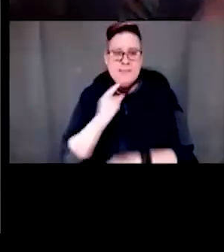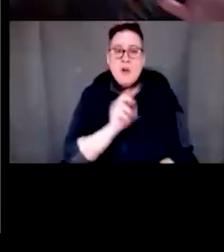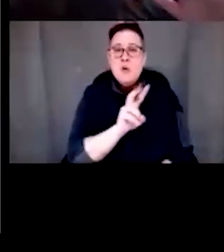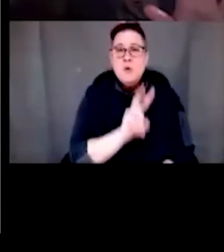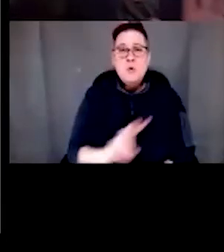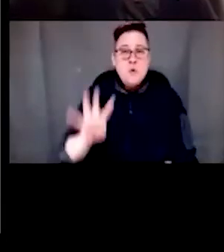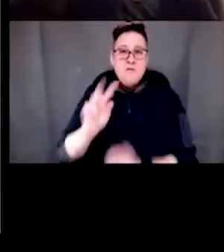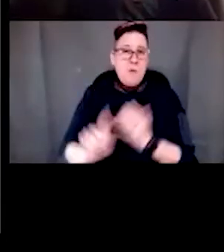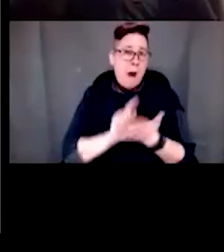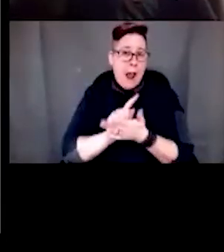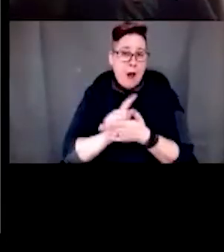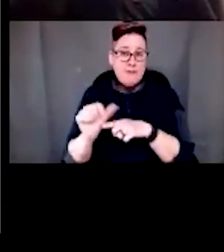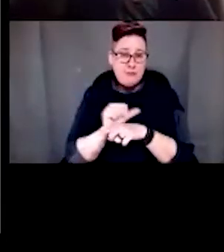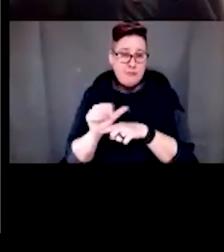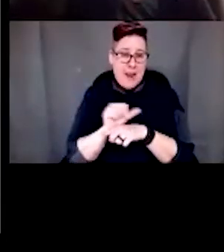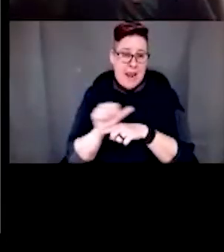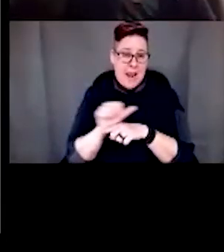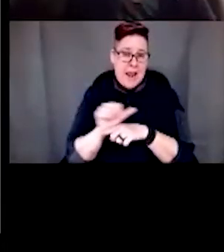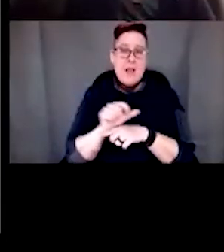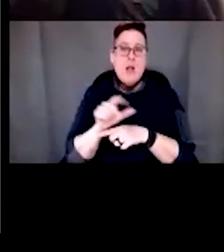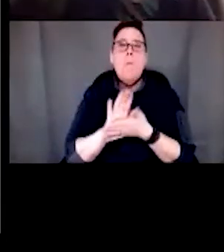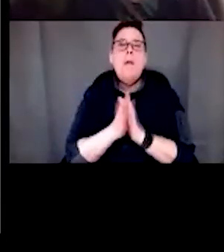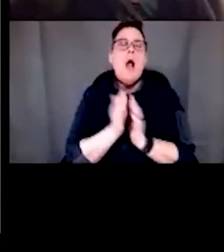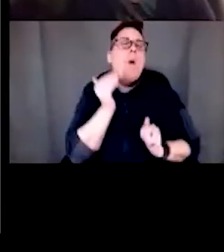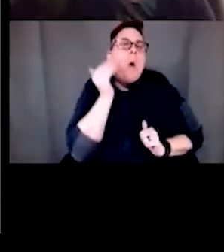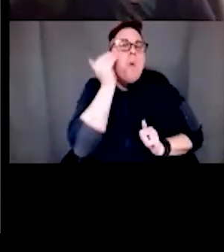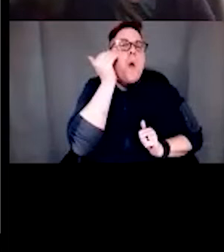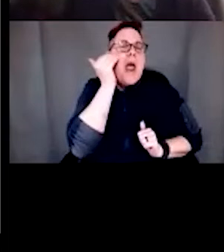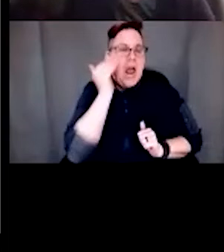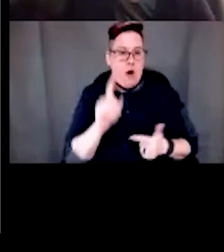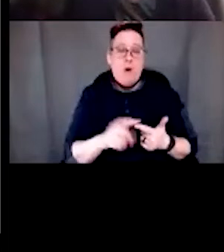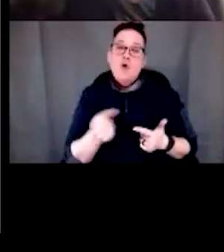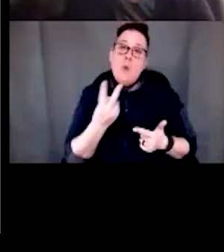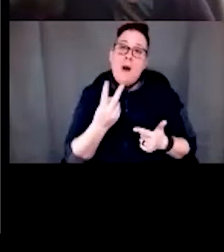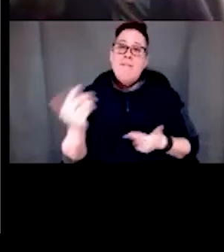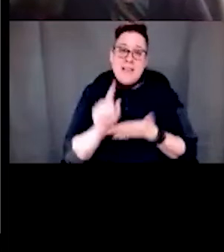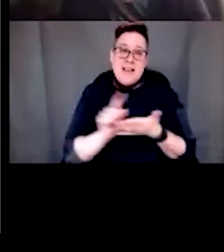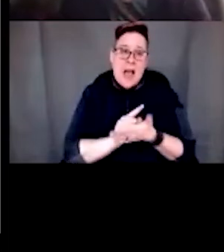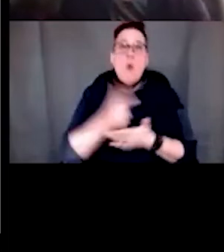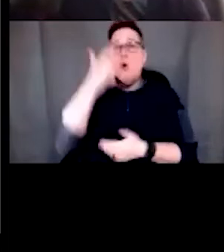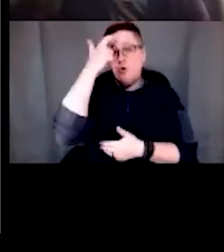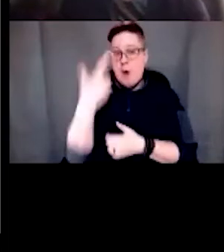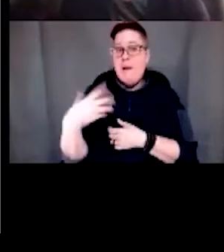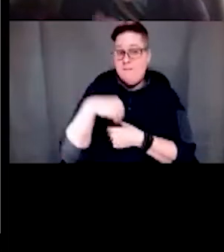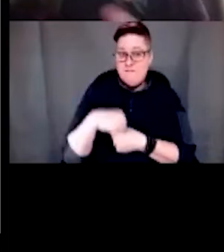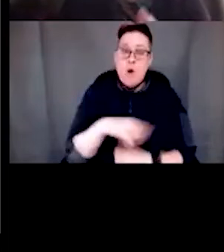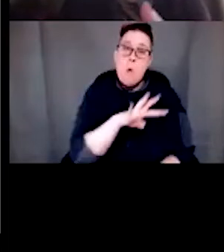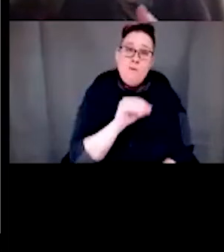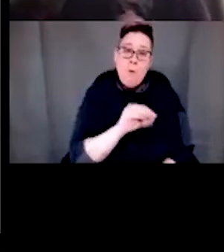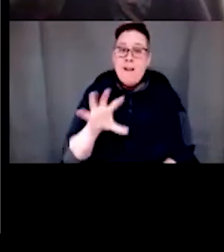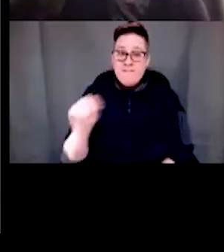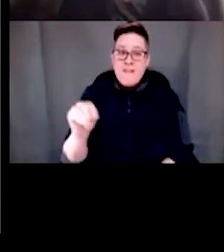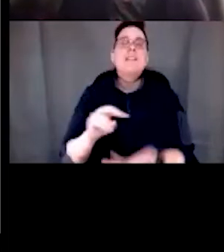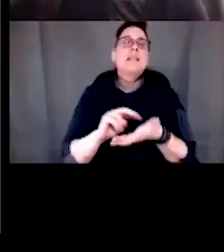hours of training, people can become trauma aware, 12 to 15 hours, trauma informed, 40 to 50 hours,